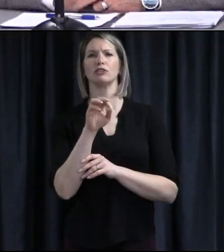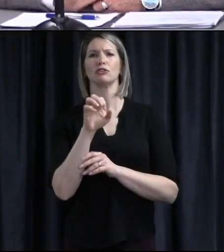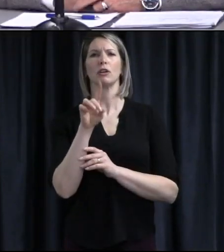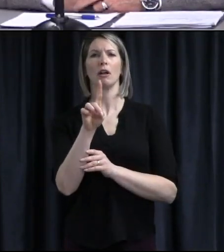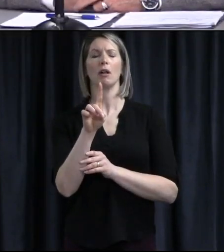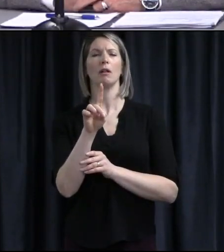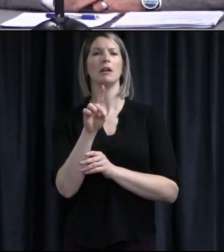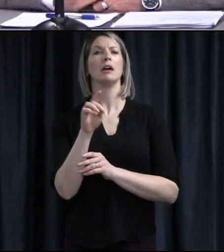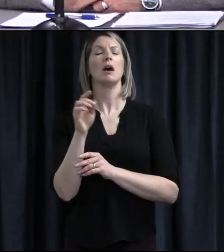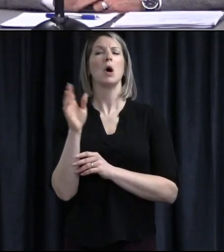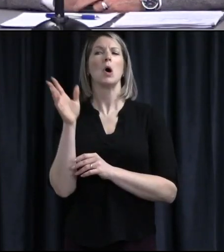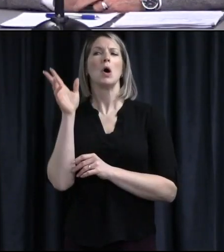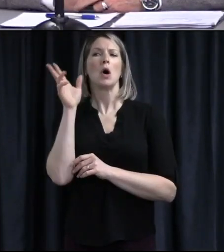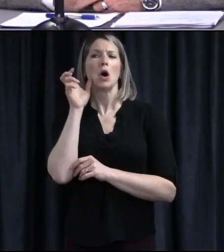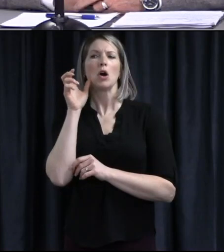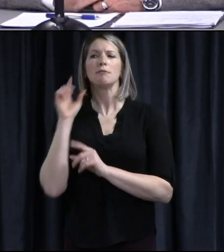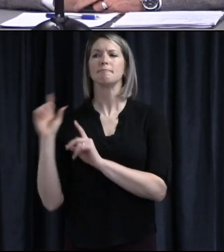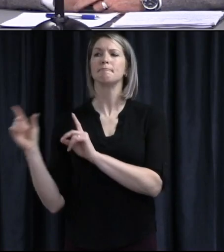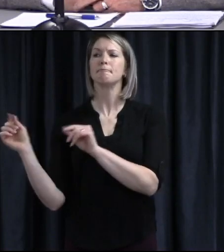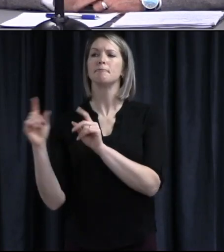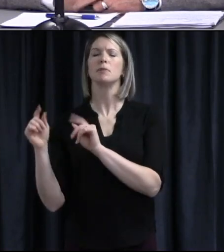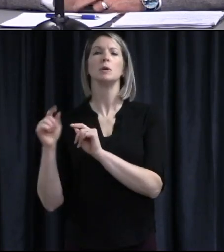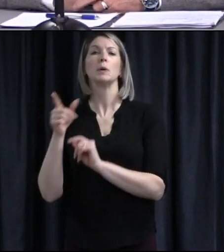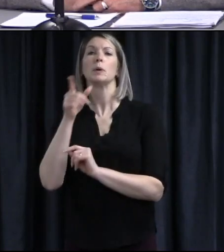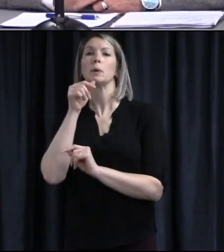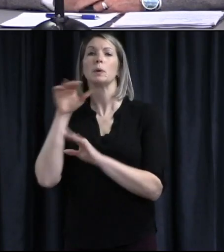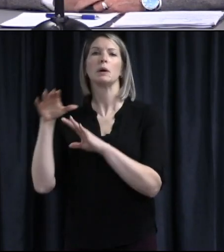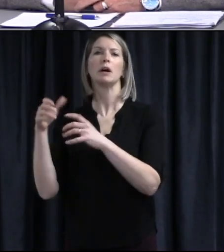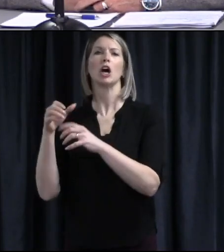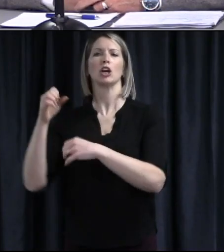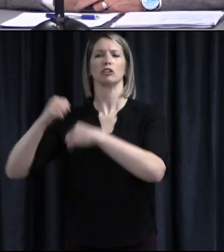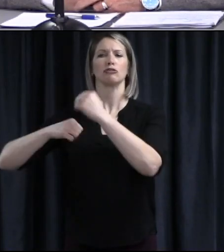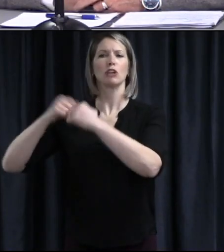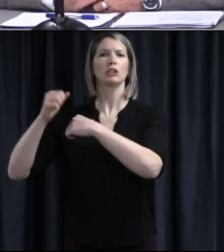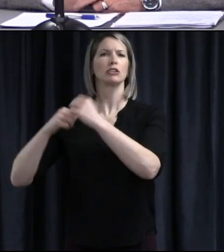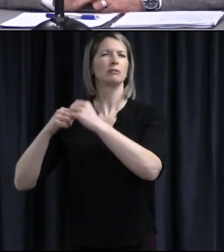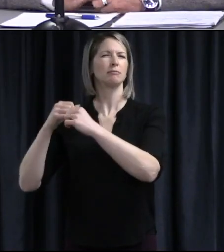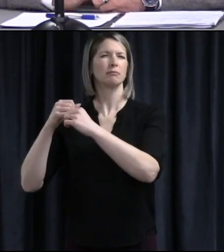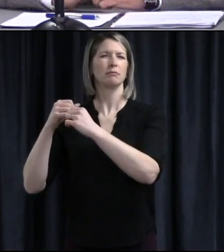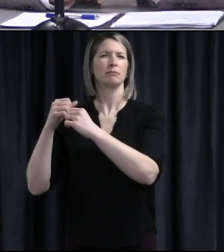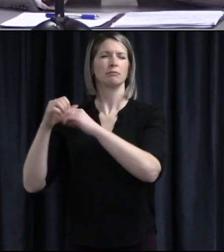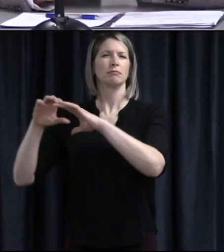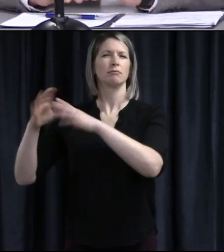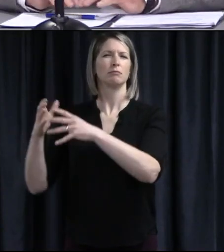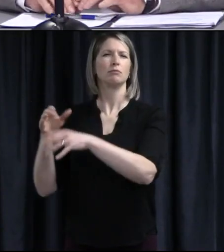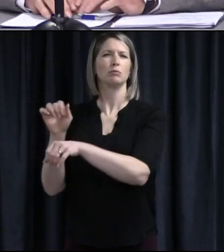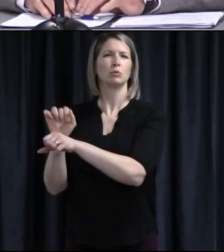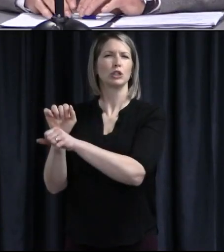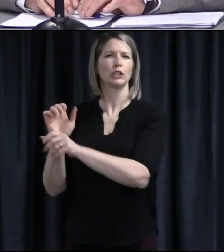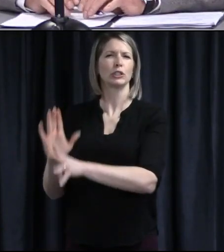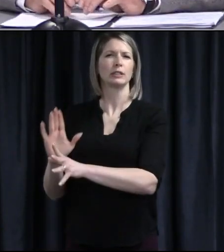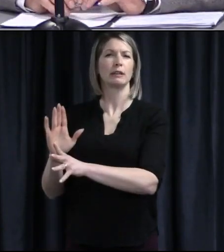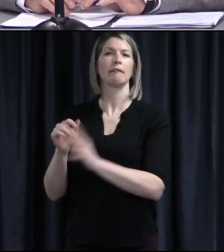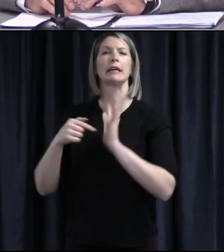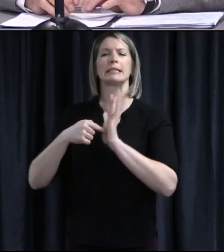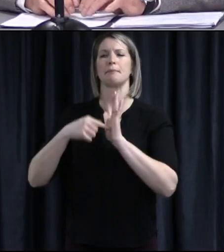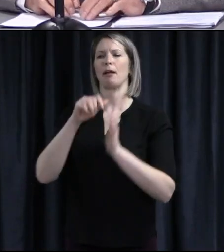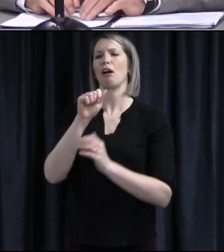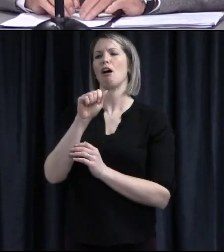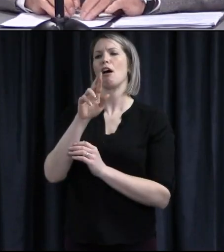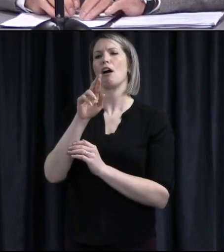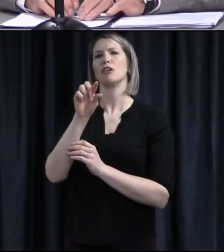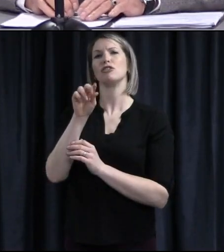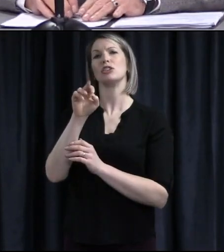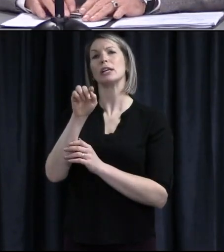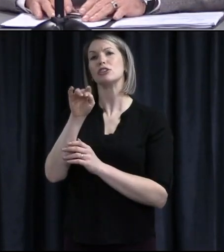from construction workers. There are still some large-scale projects. For example, Argentia, I believe there's about 800 people there. The Core